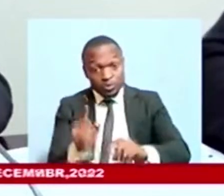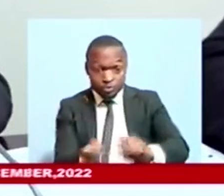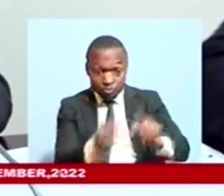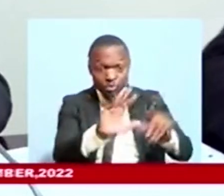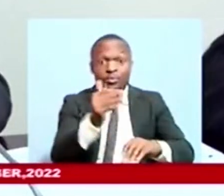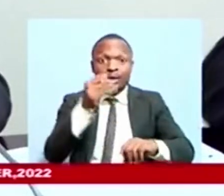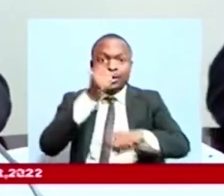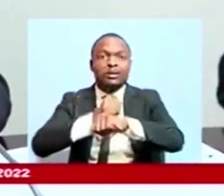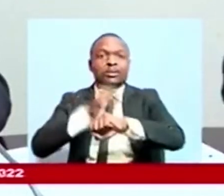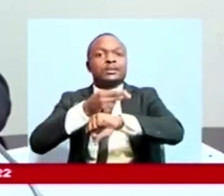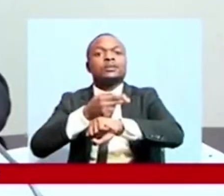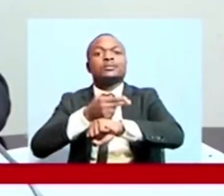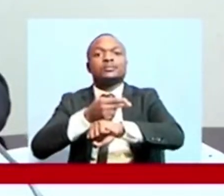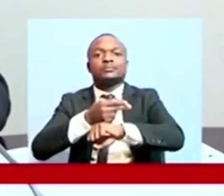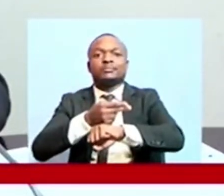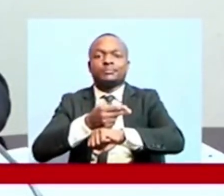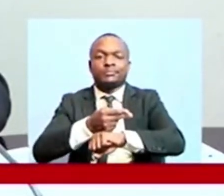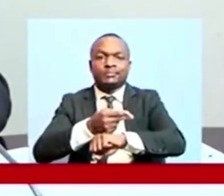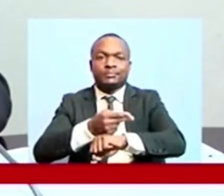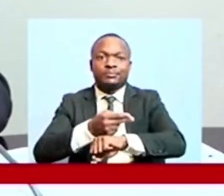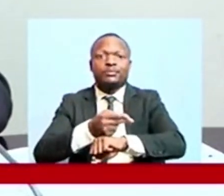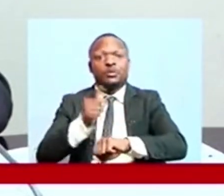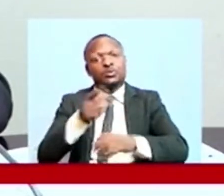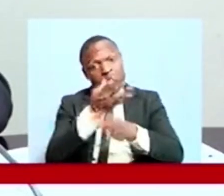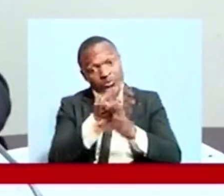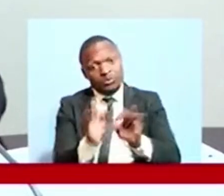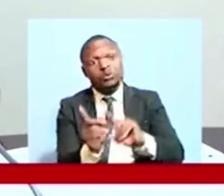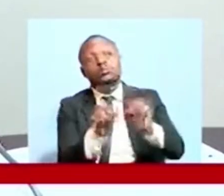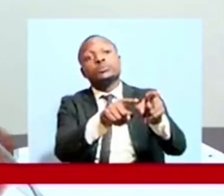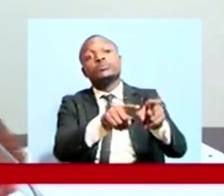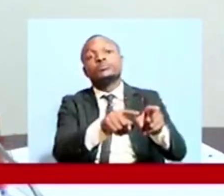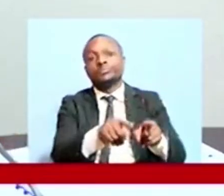travel back to Senga. You are free to leave.